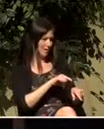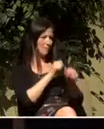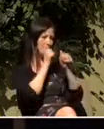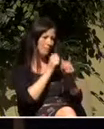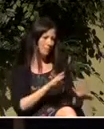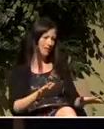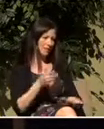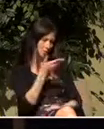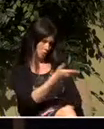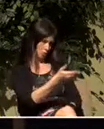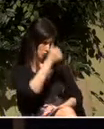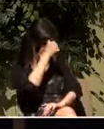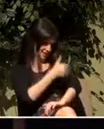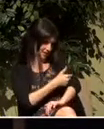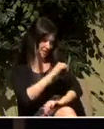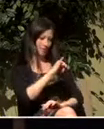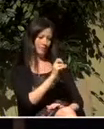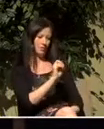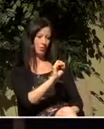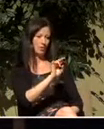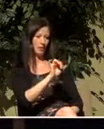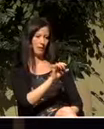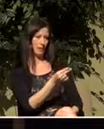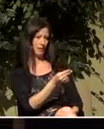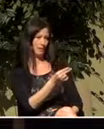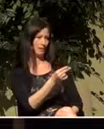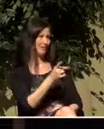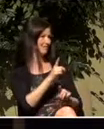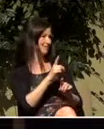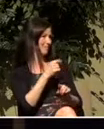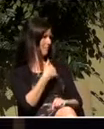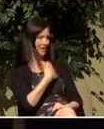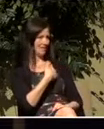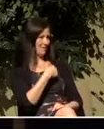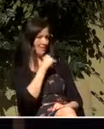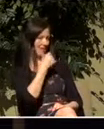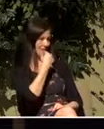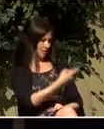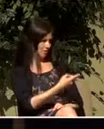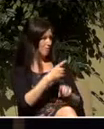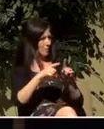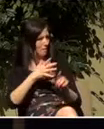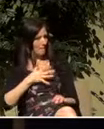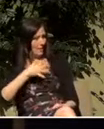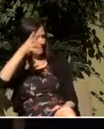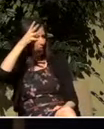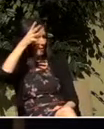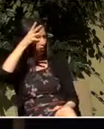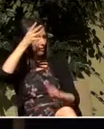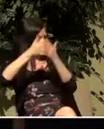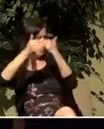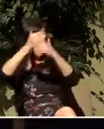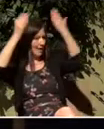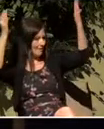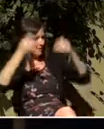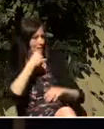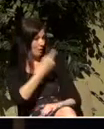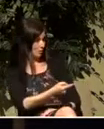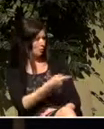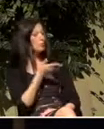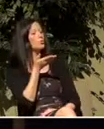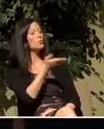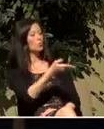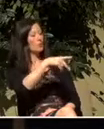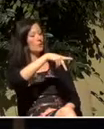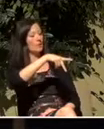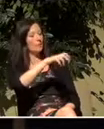son of Jonah, for this was not revealed to you by flesh and blood, but by my Father in heaven. I tell you that you are Peter, and on